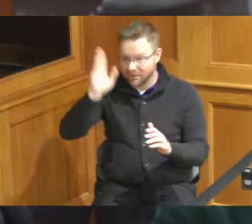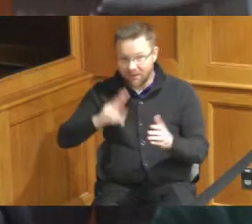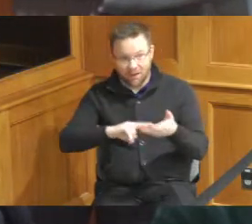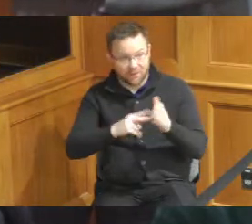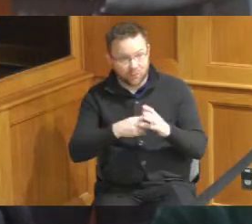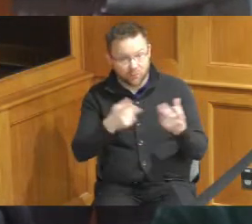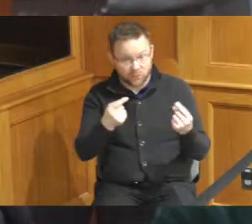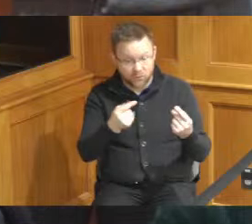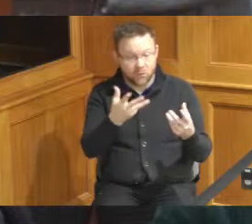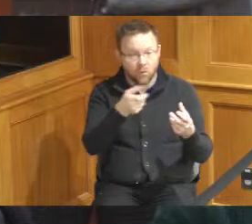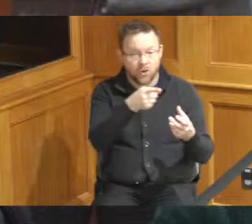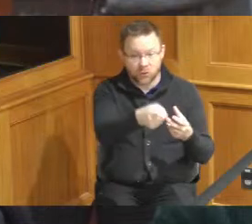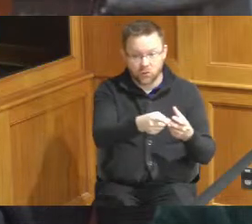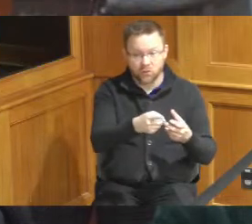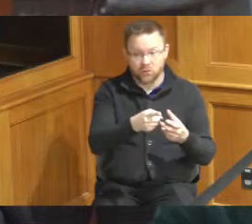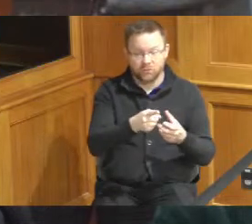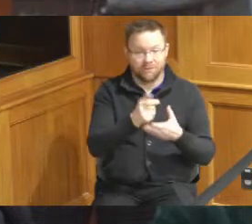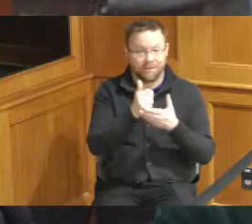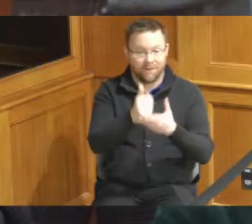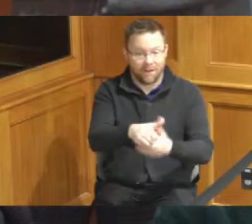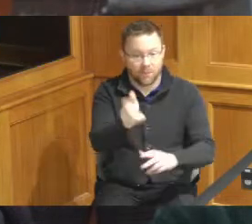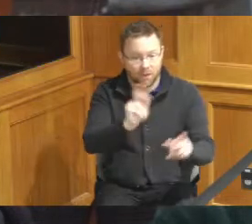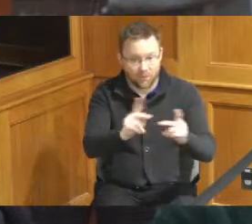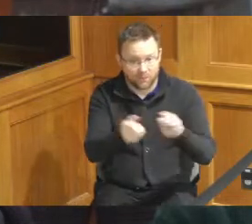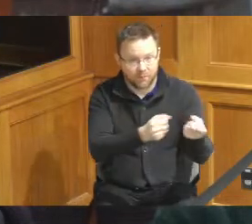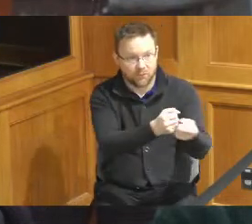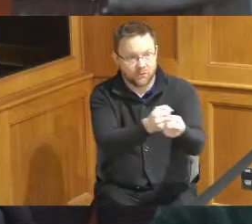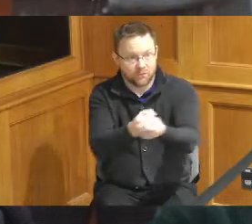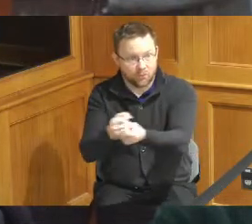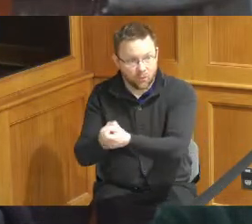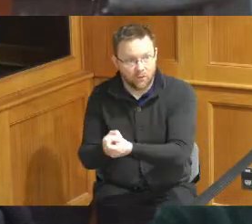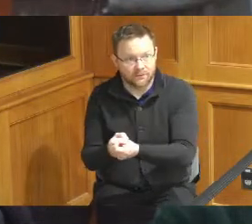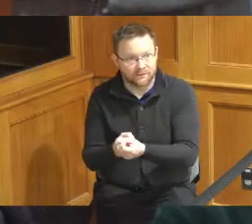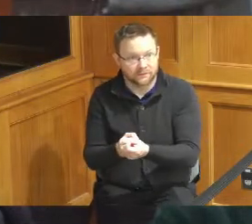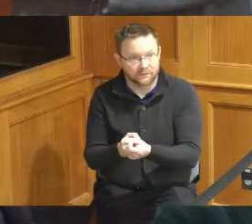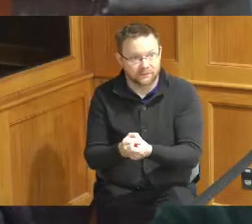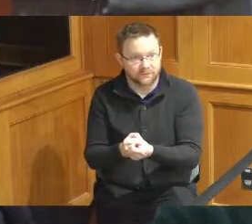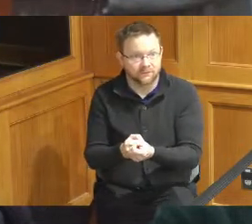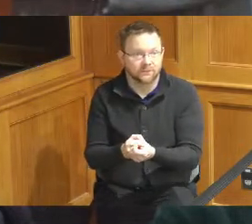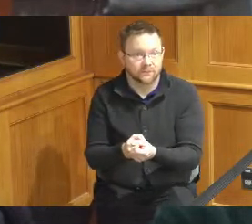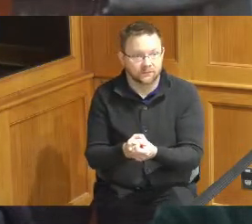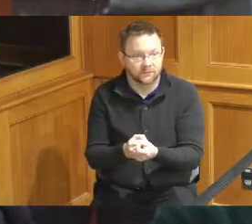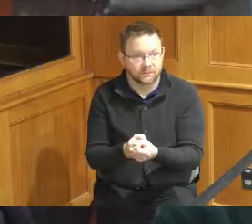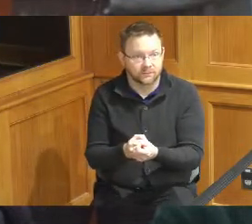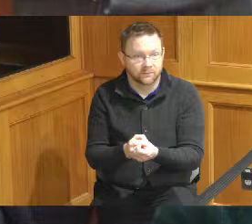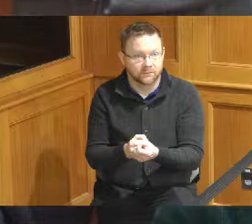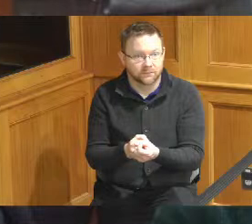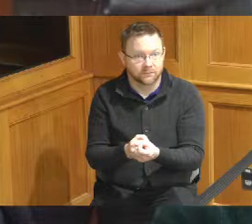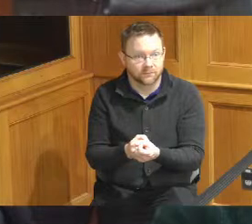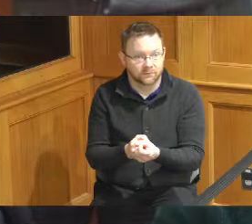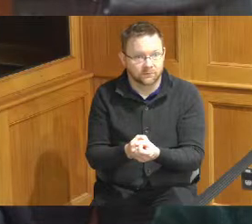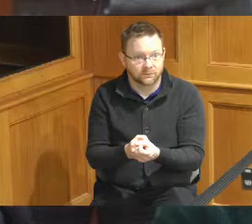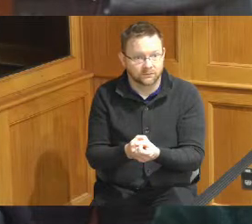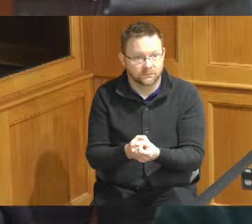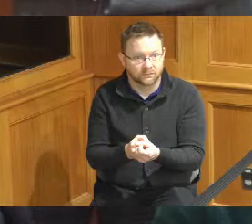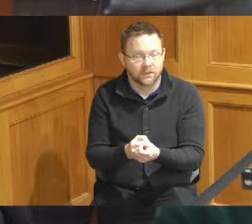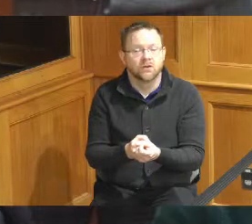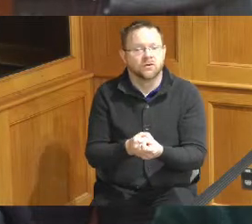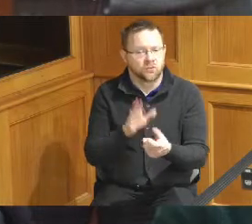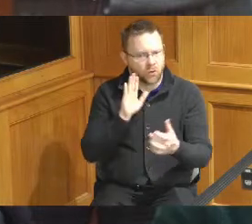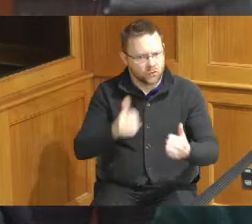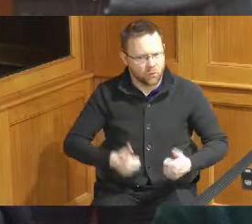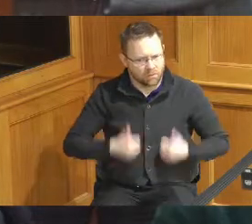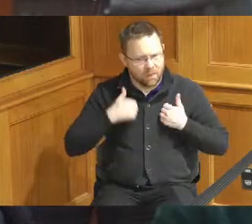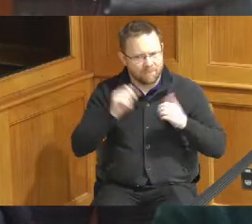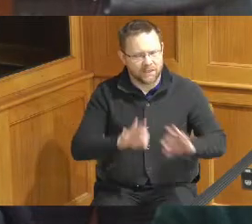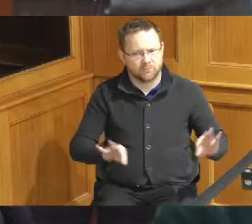sure that those things are making your living not be in vain. And that's